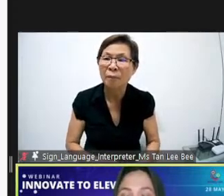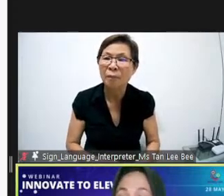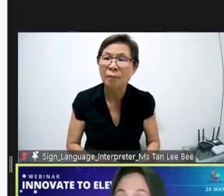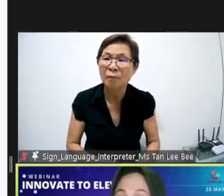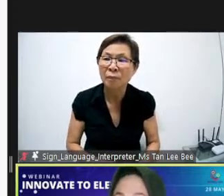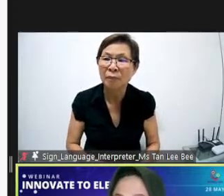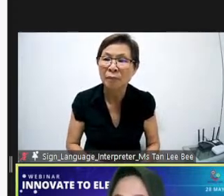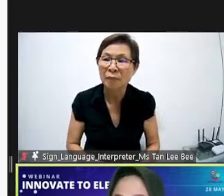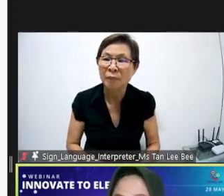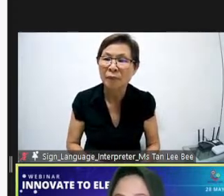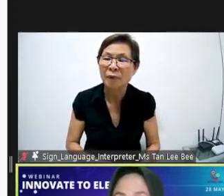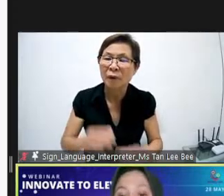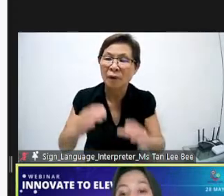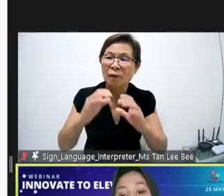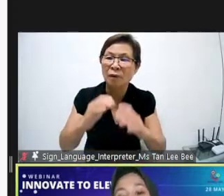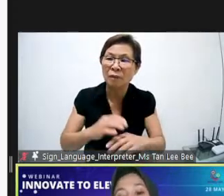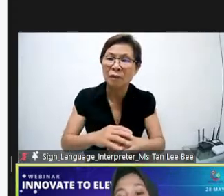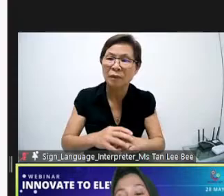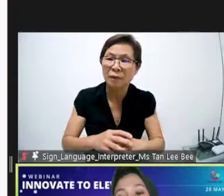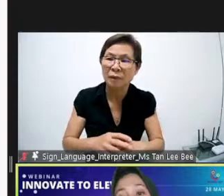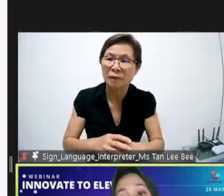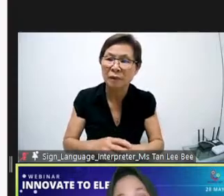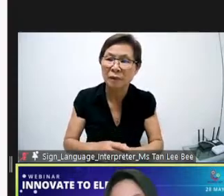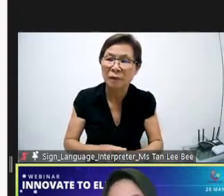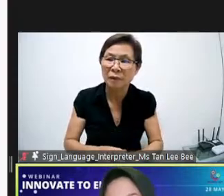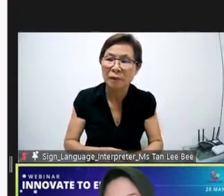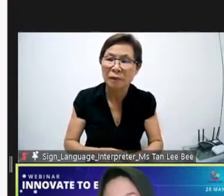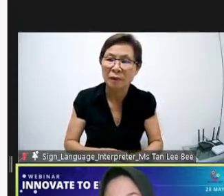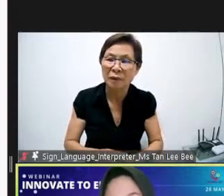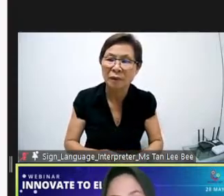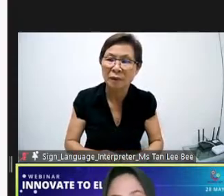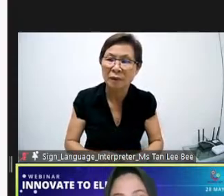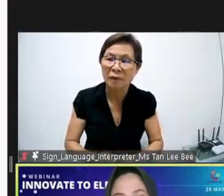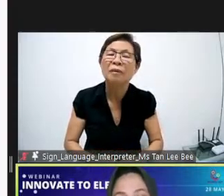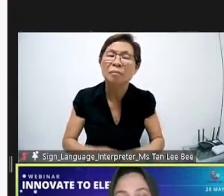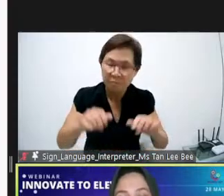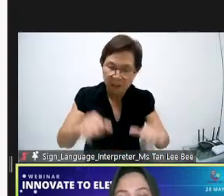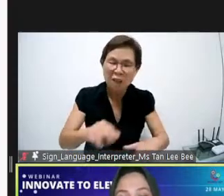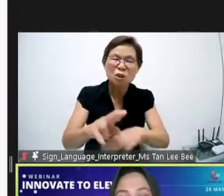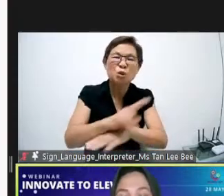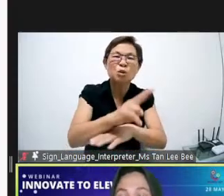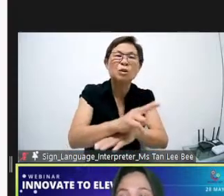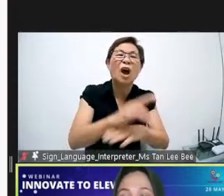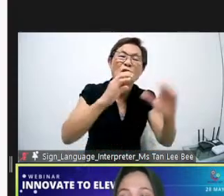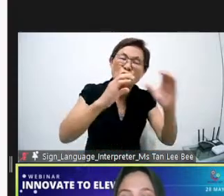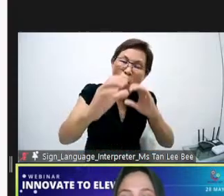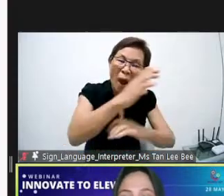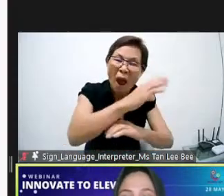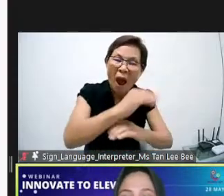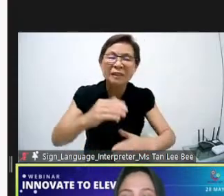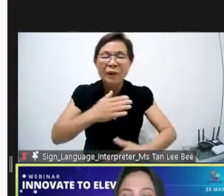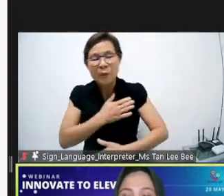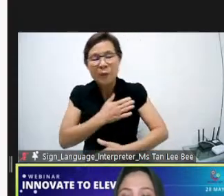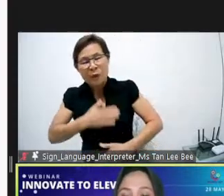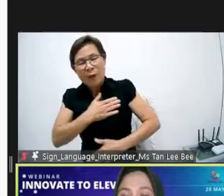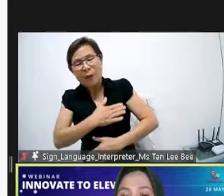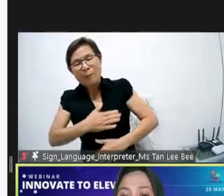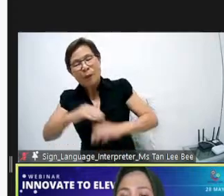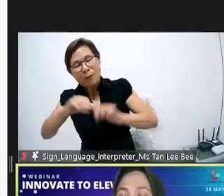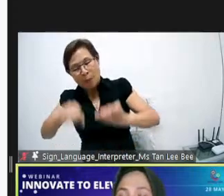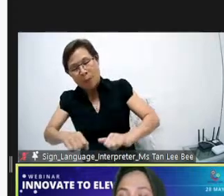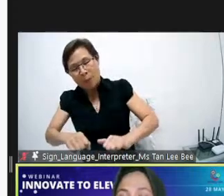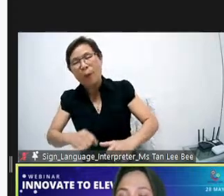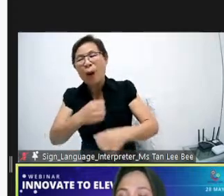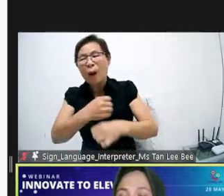apart from being a communication tool as well an entertainment tool. The concept entertainment tool makes them